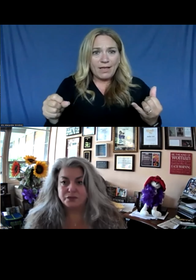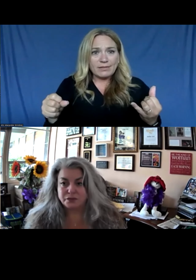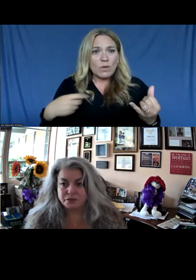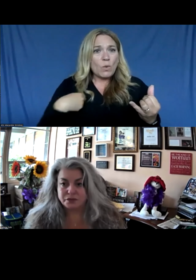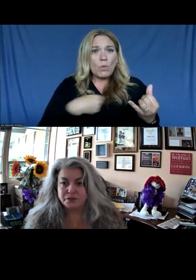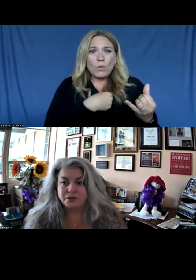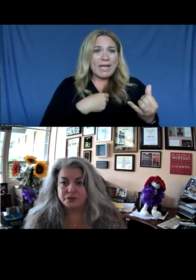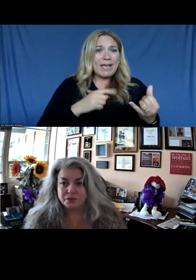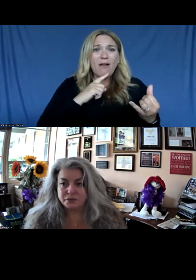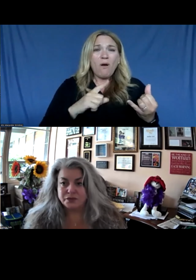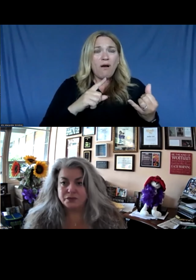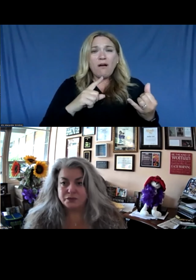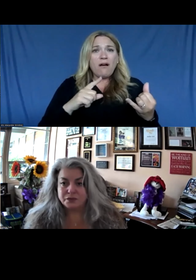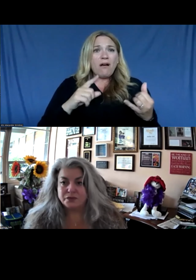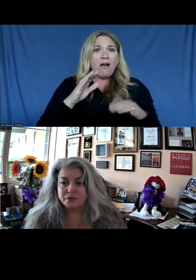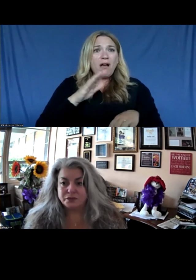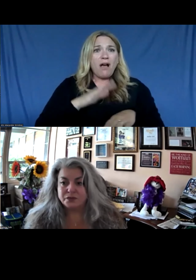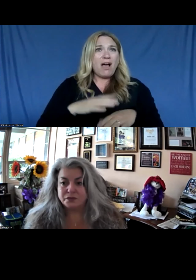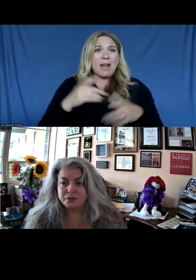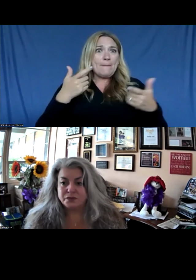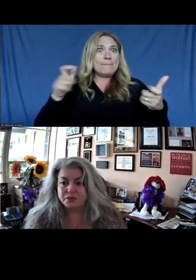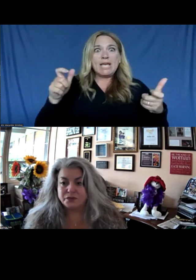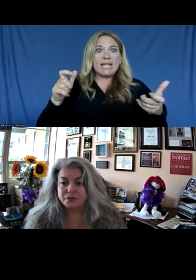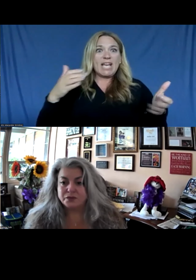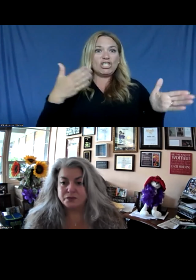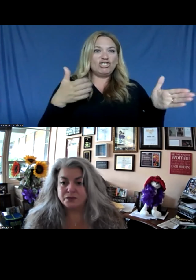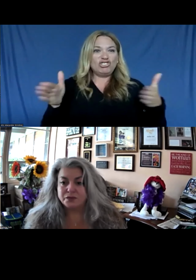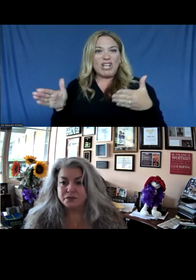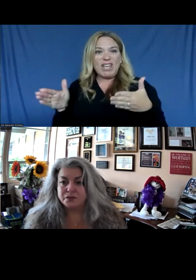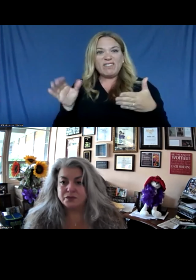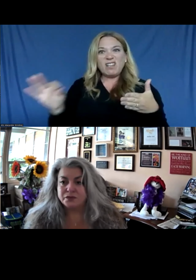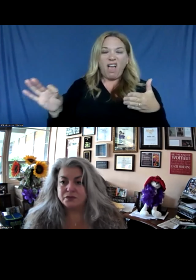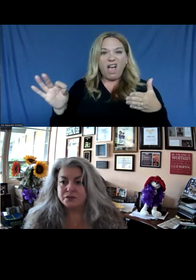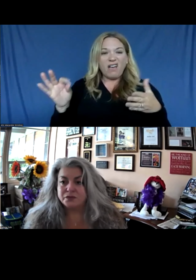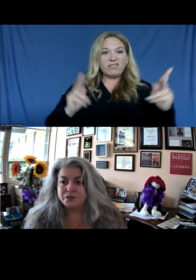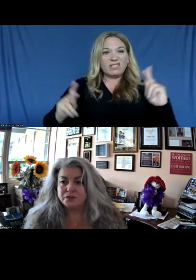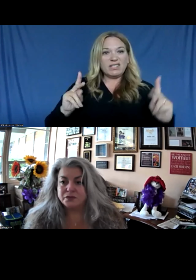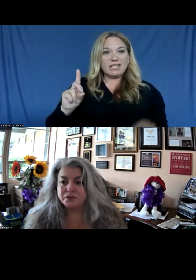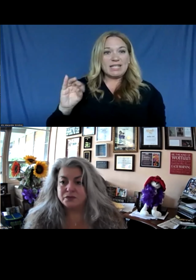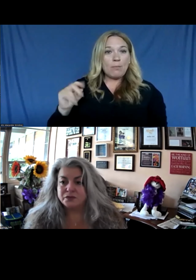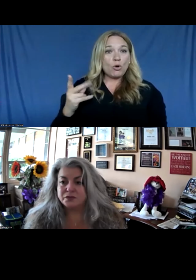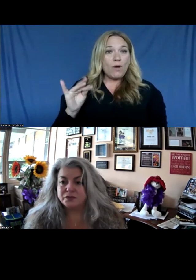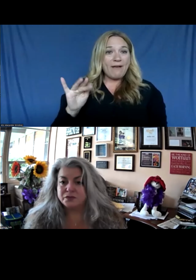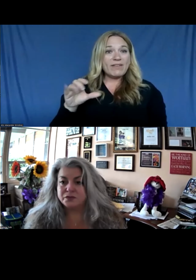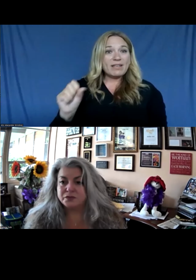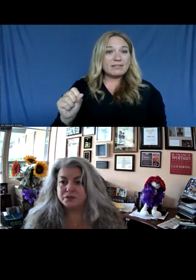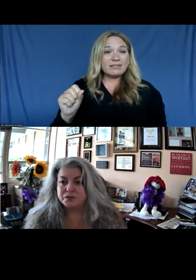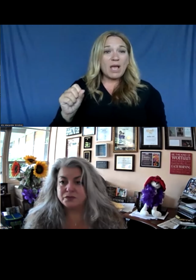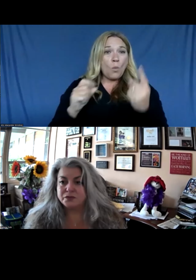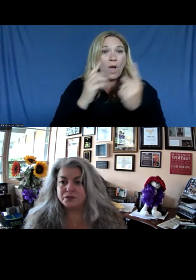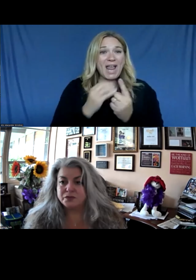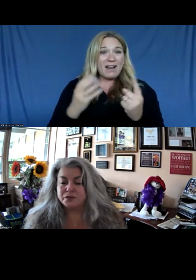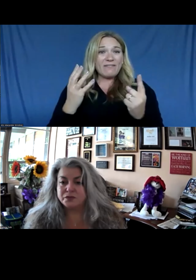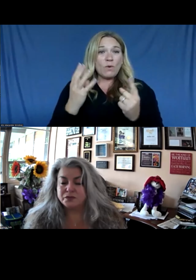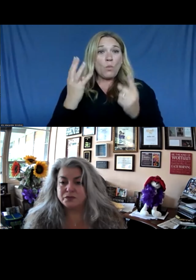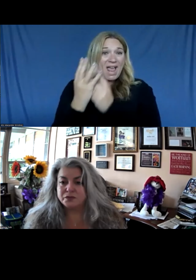the precipice of the largest demographic shift in this state's history, right? 1 in 4, I think the Master Plan for Aging projects close to even